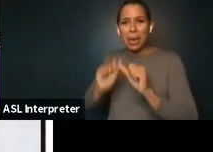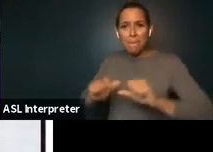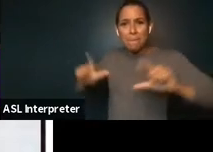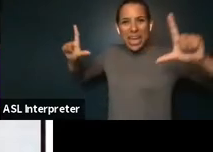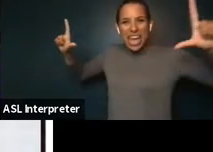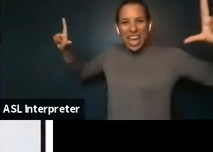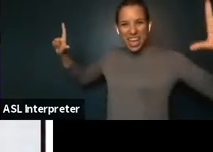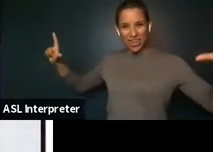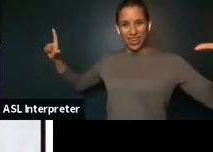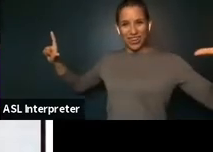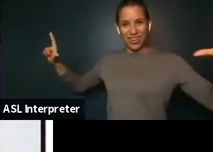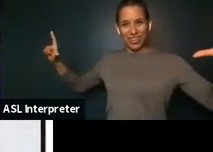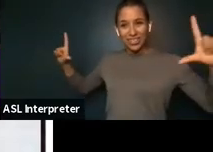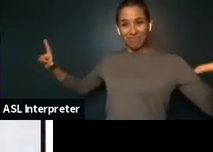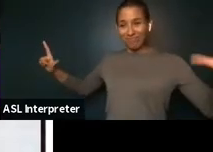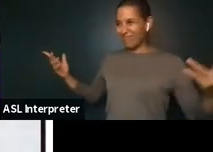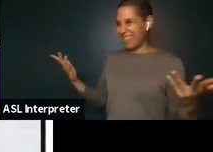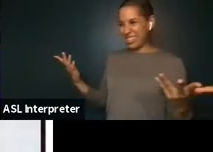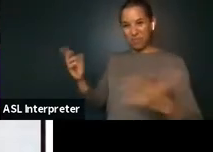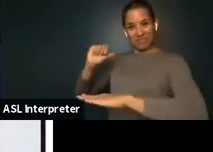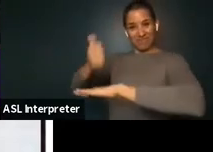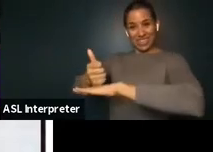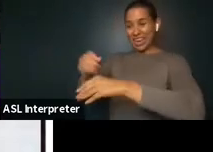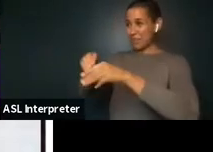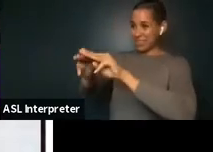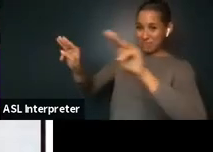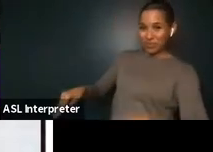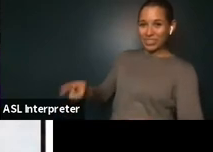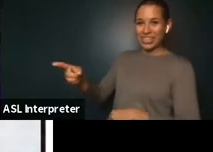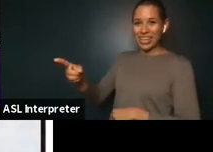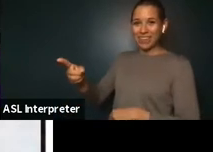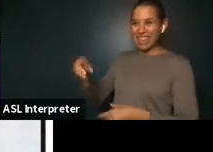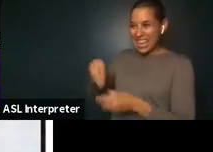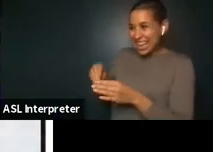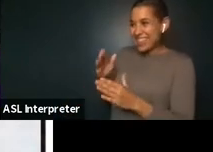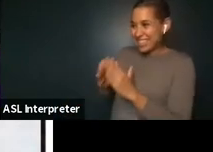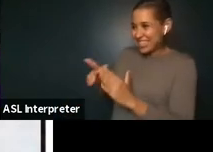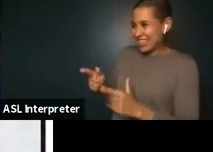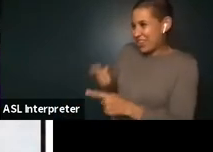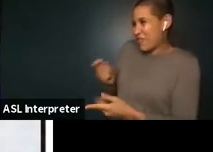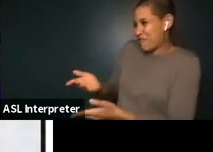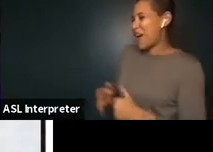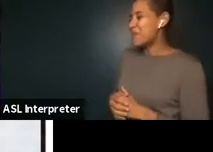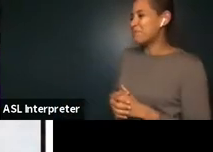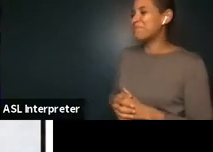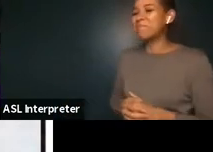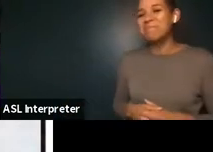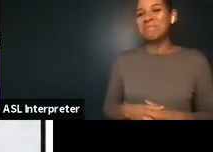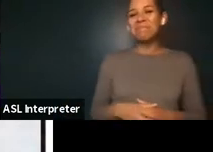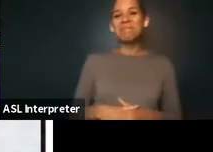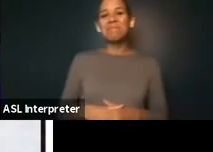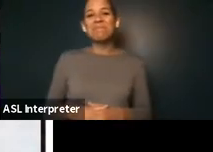lived in, in this city that you live into, you know? Yeah. I think that, um,